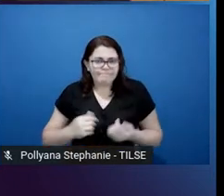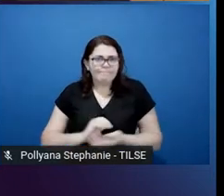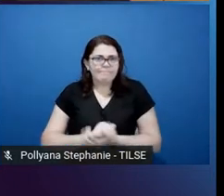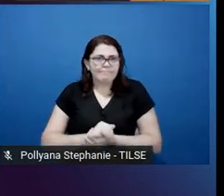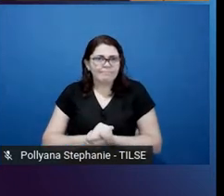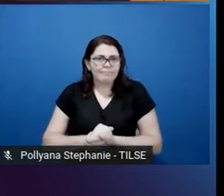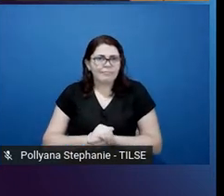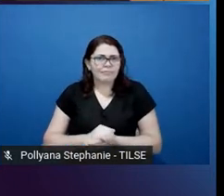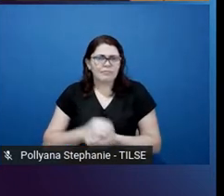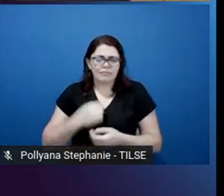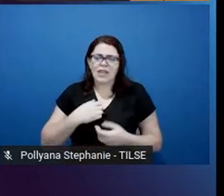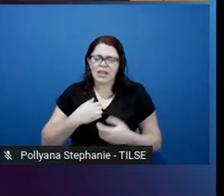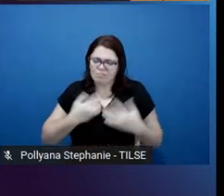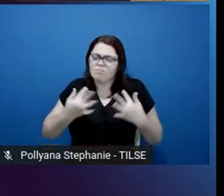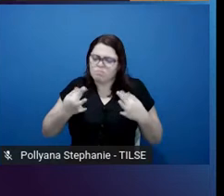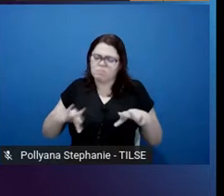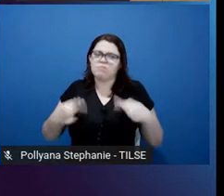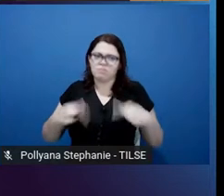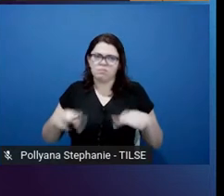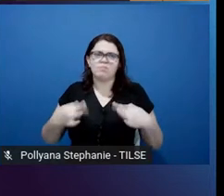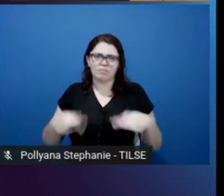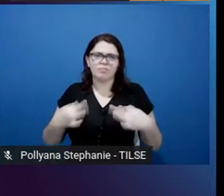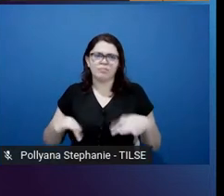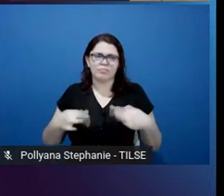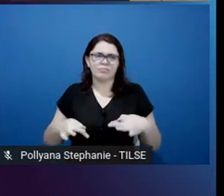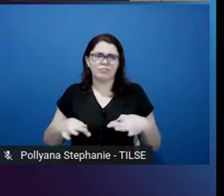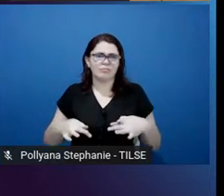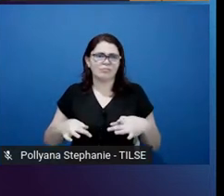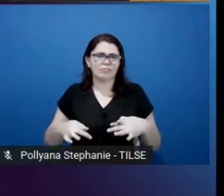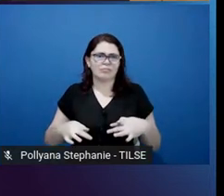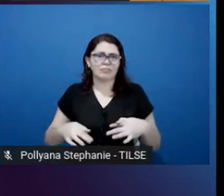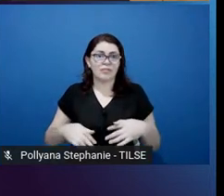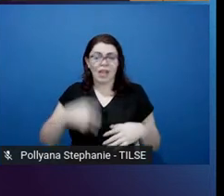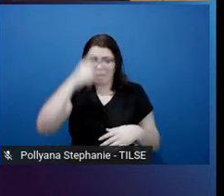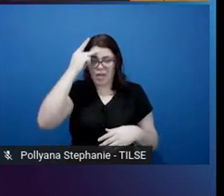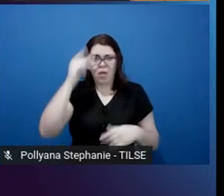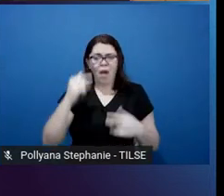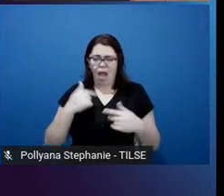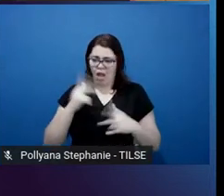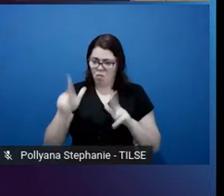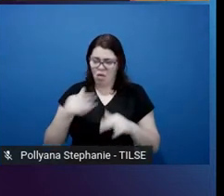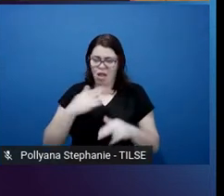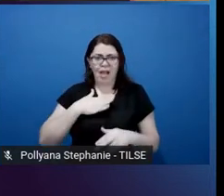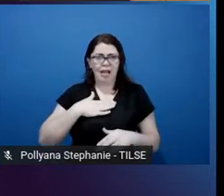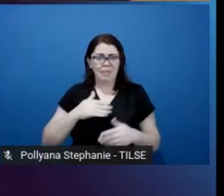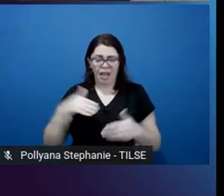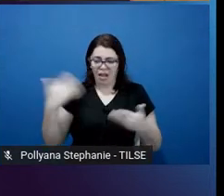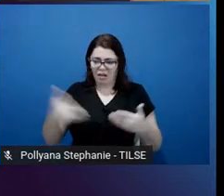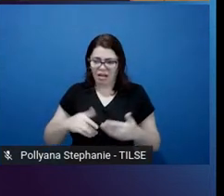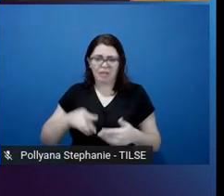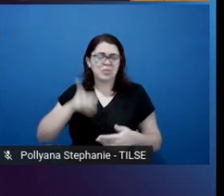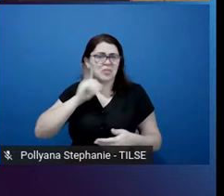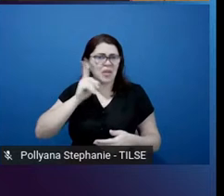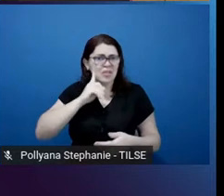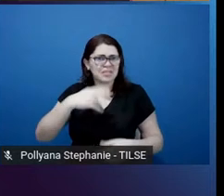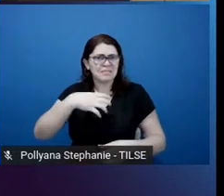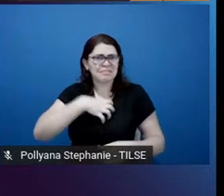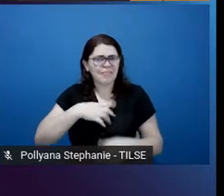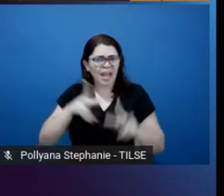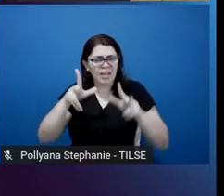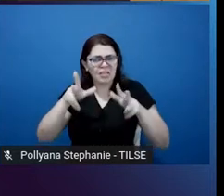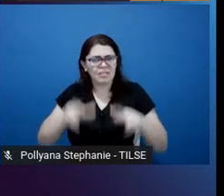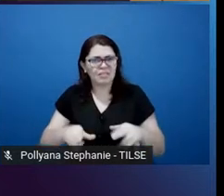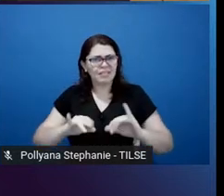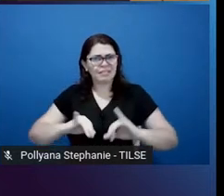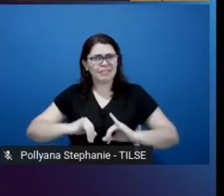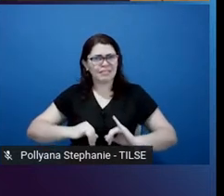It's painful. And for those of us who go through this on a daily basis, it